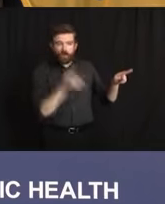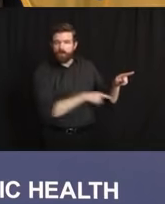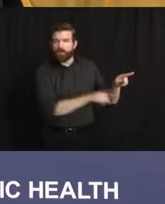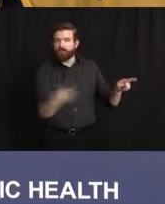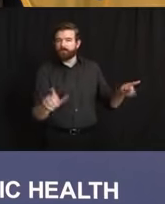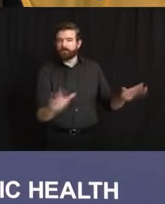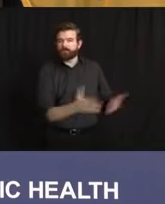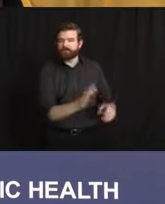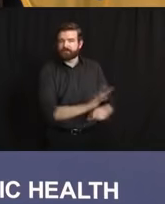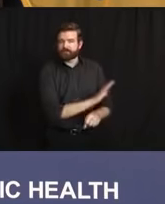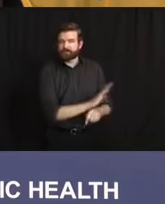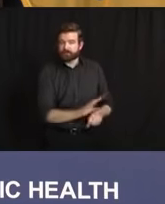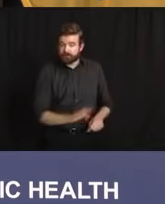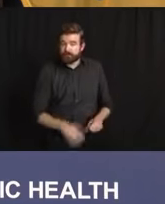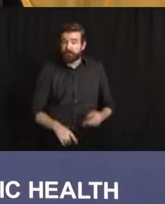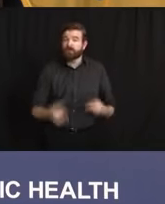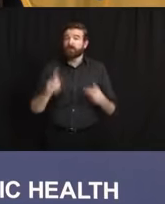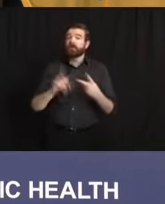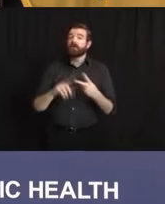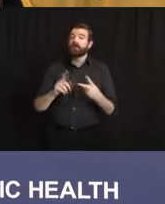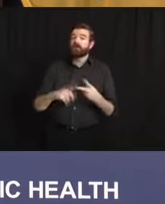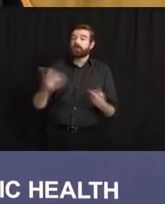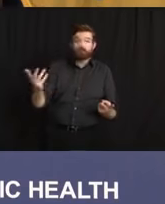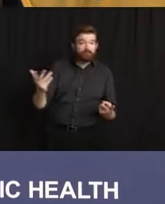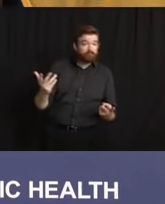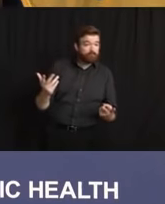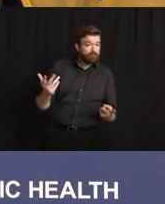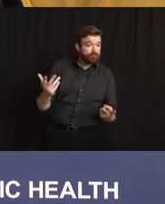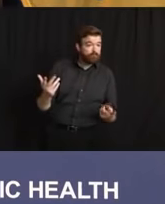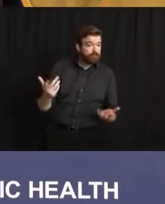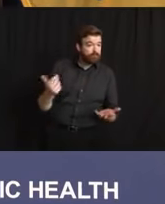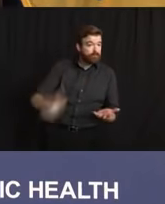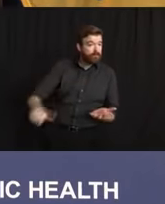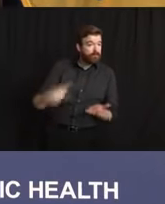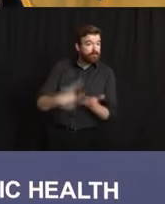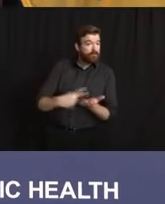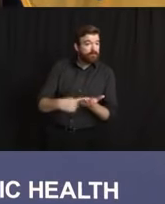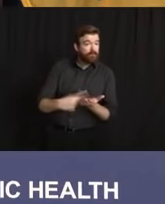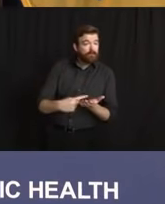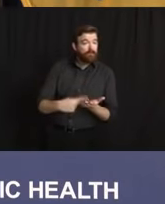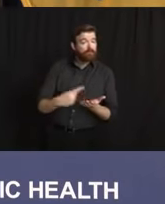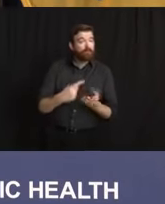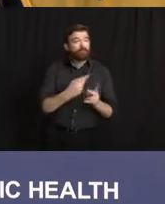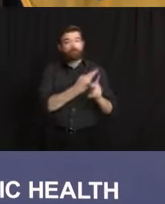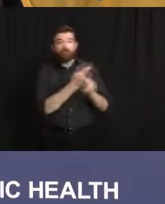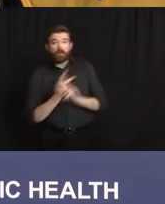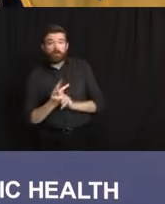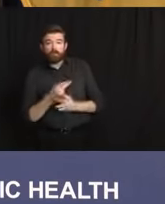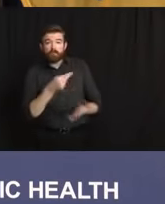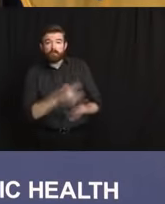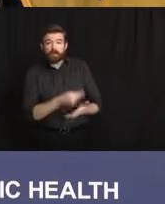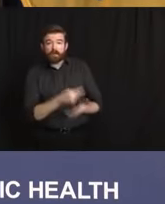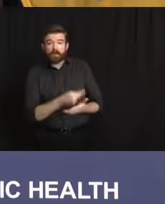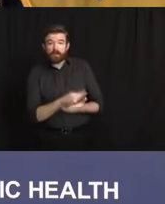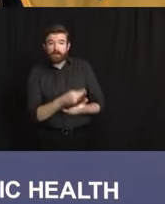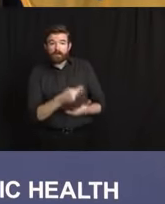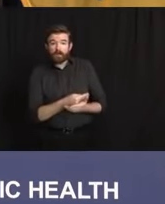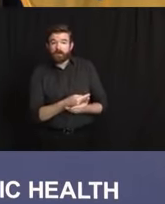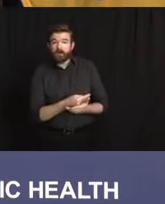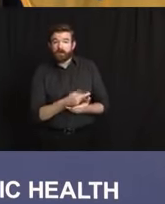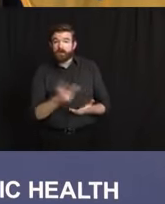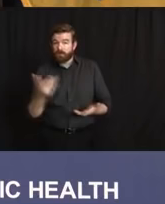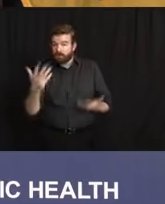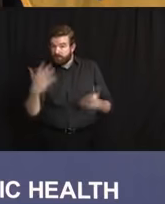you had any recent discussions on the matter with the Senate President? And if so, what can you tell us? And finally,